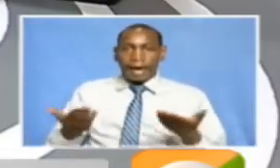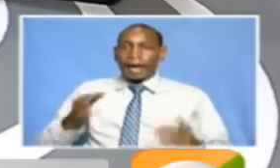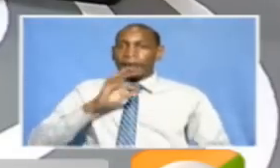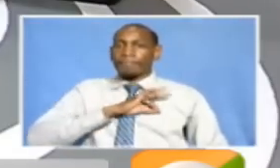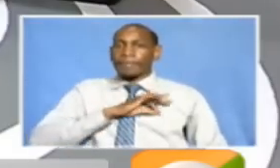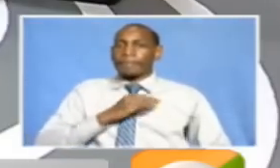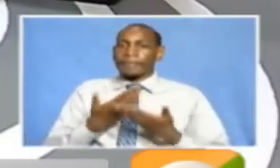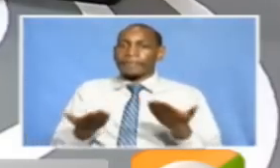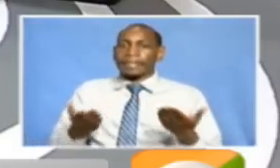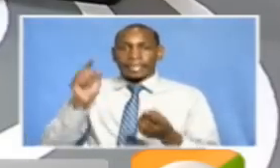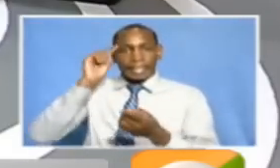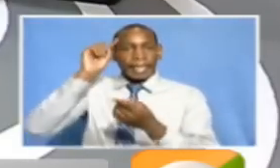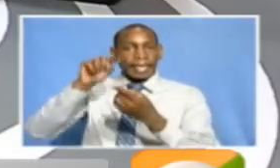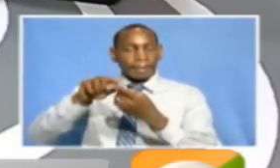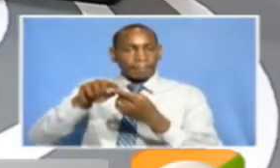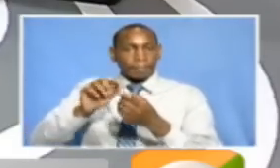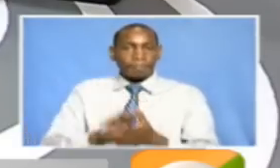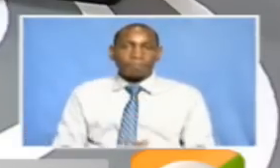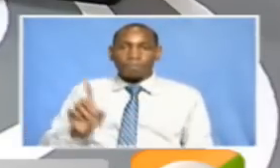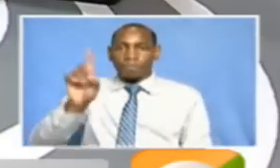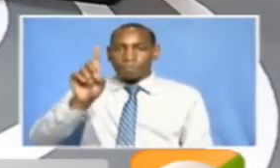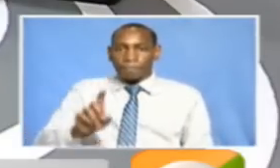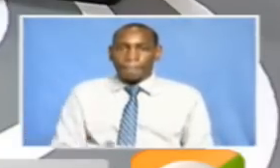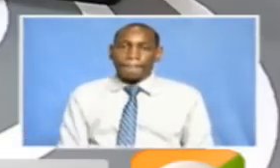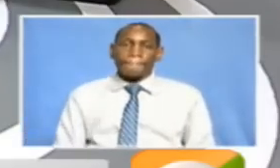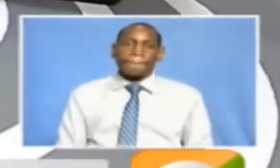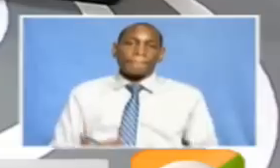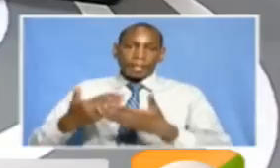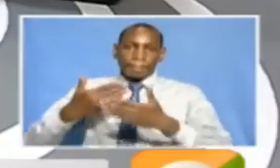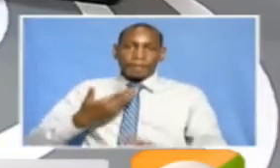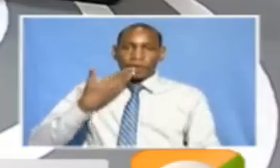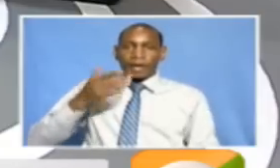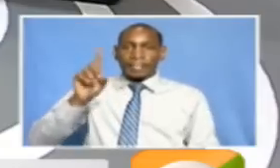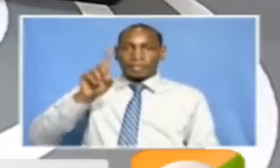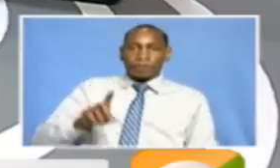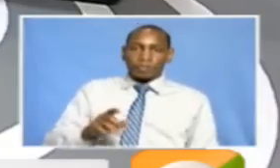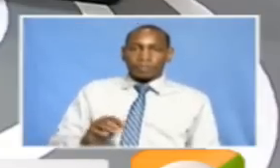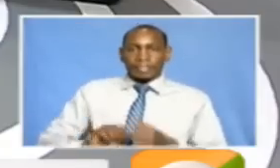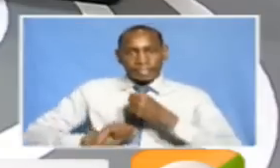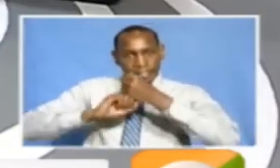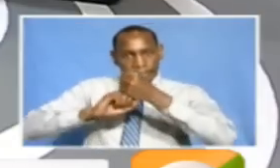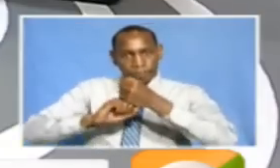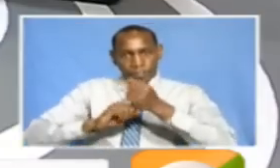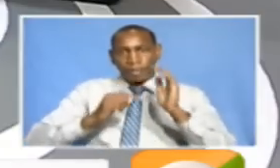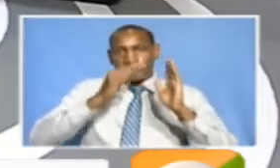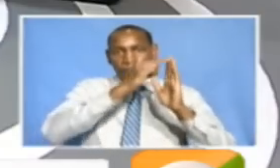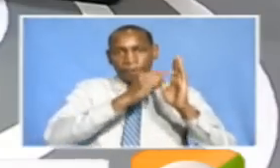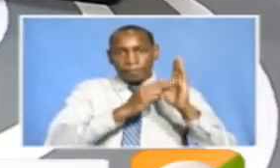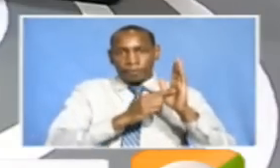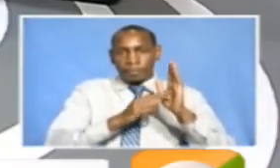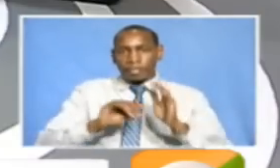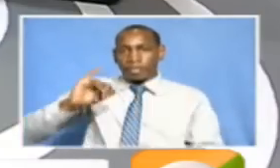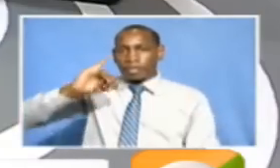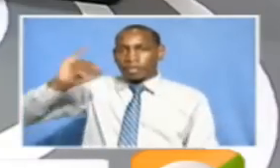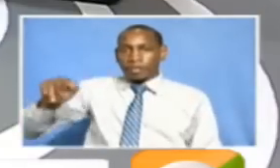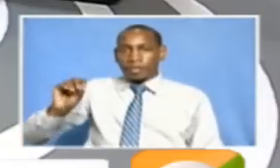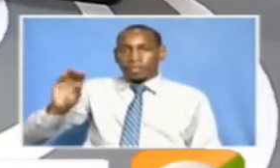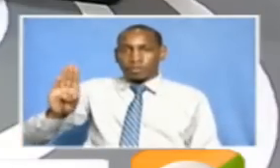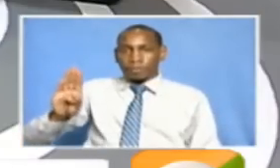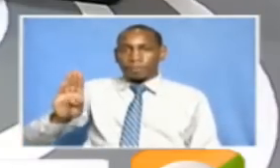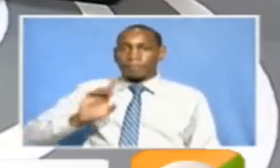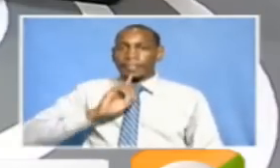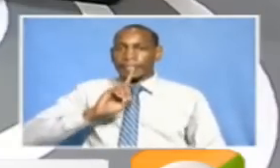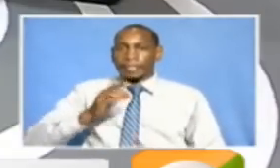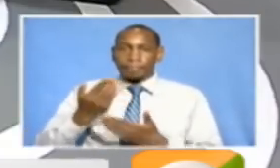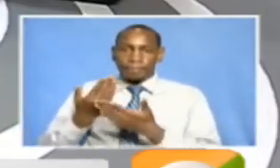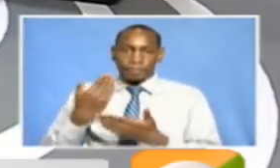that it was intended to? Okay, just before I get to your question, let me advance a point that Job made,